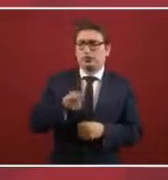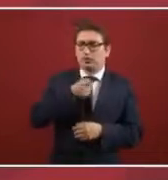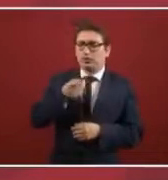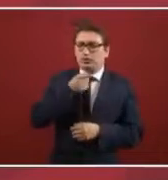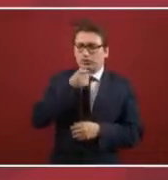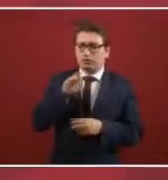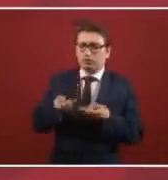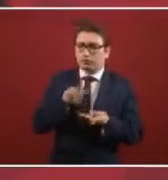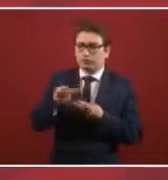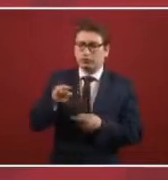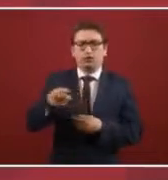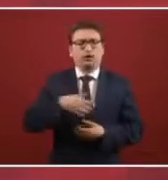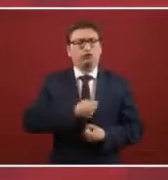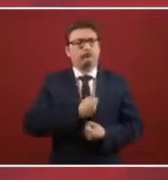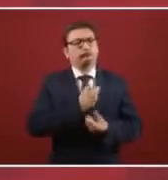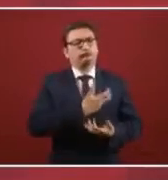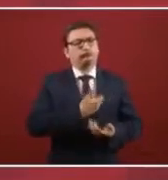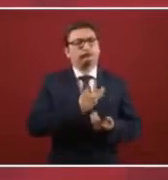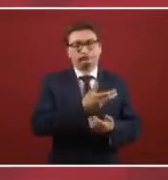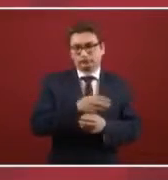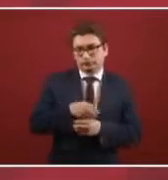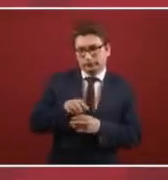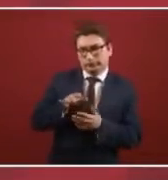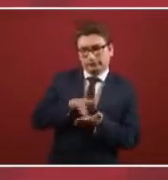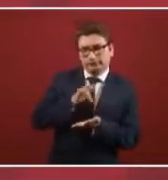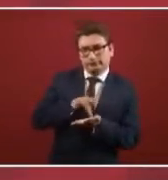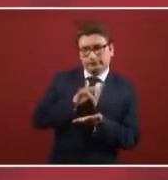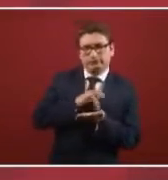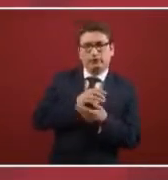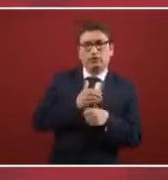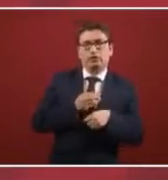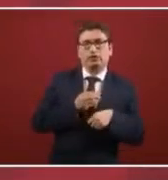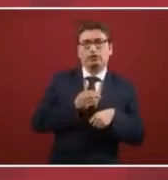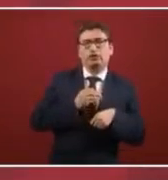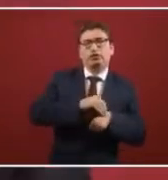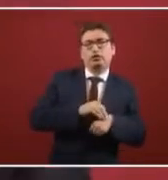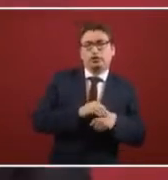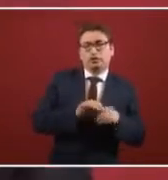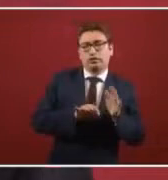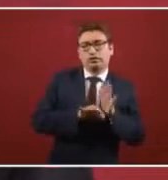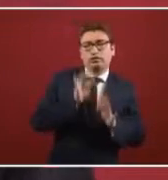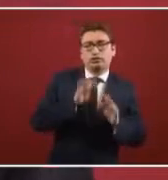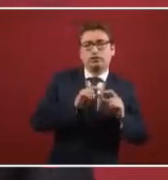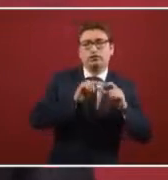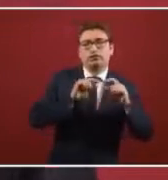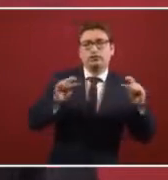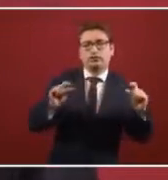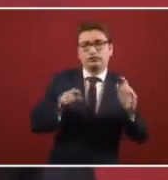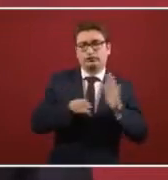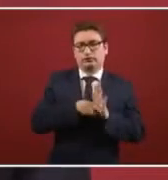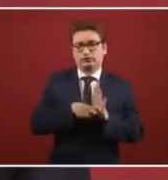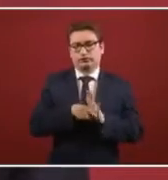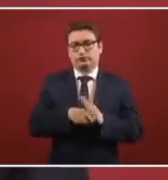context, una declaración a declaration, y destacar and take out lo